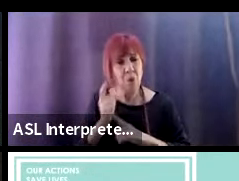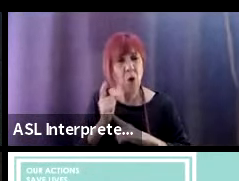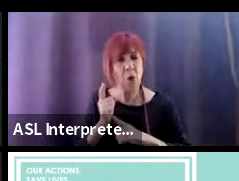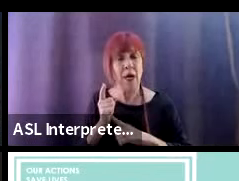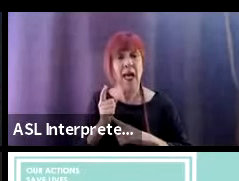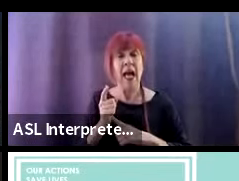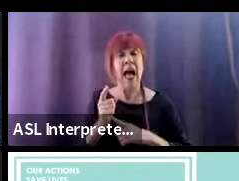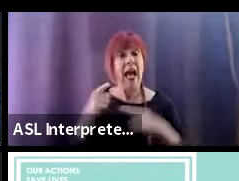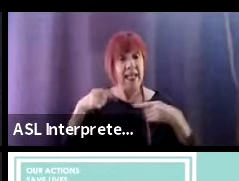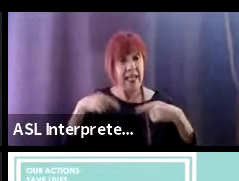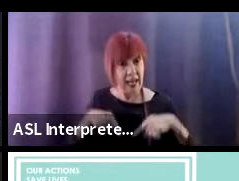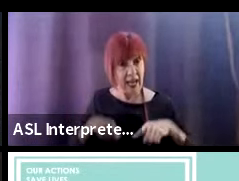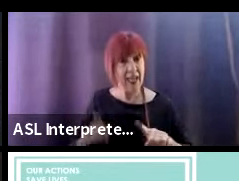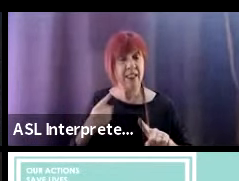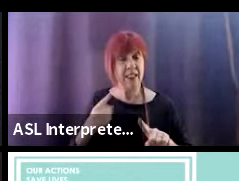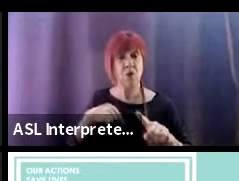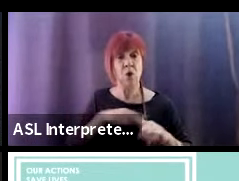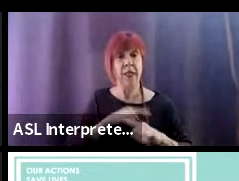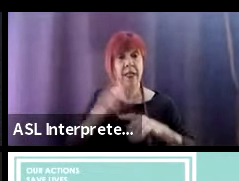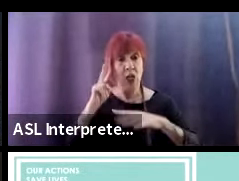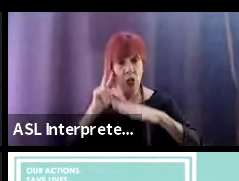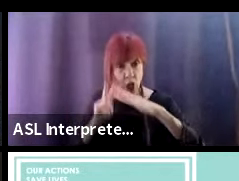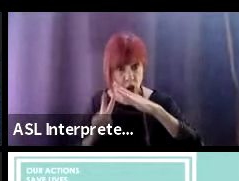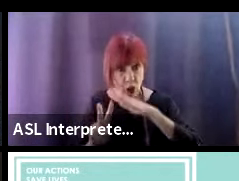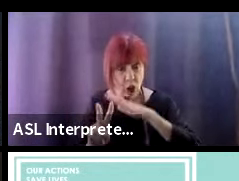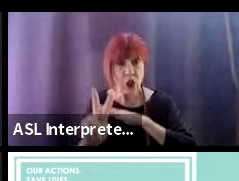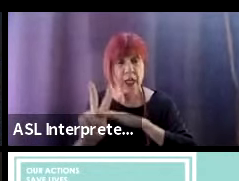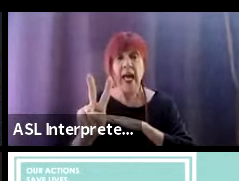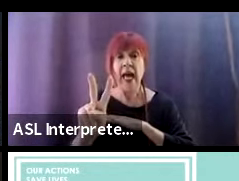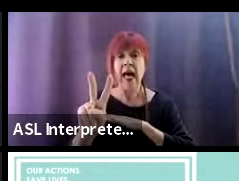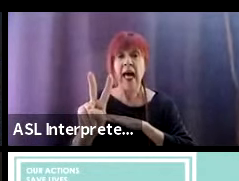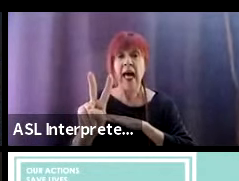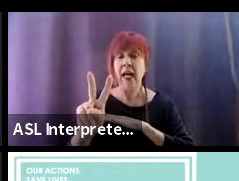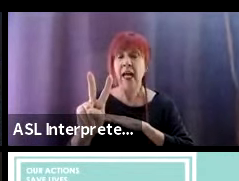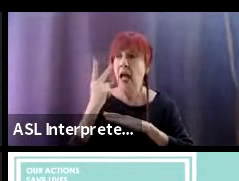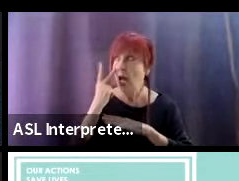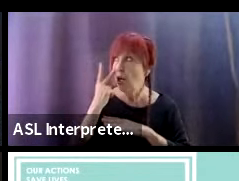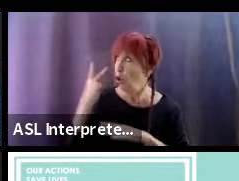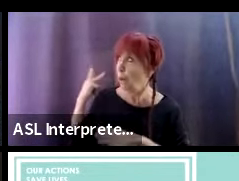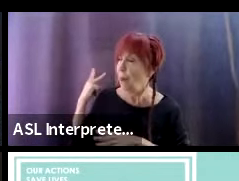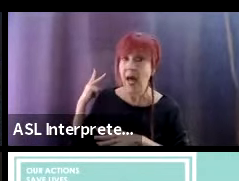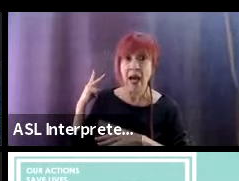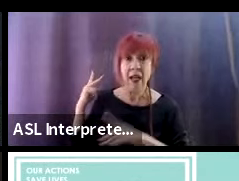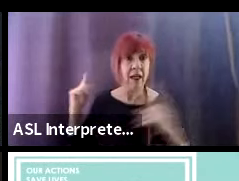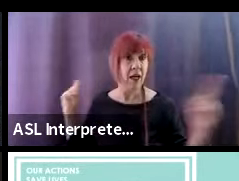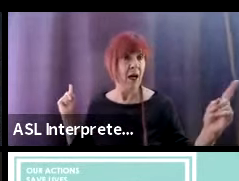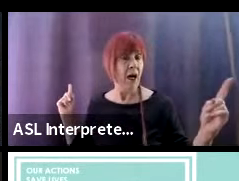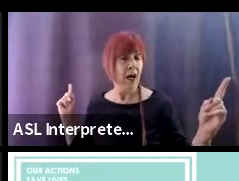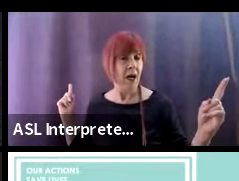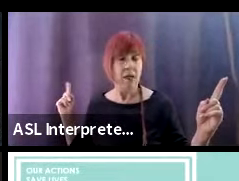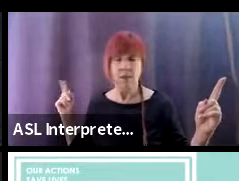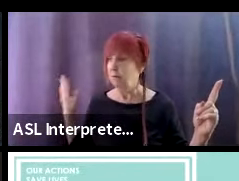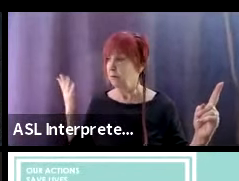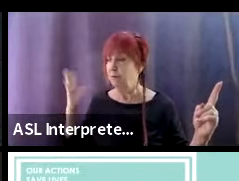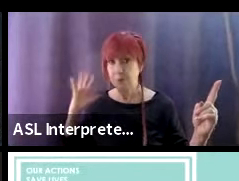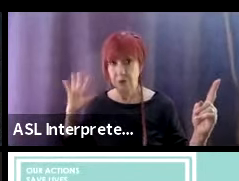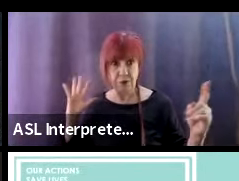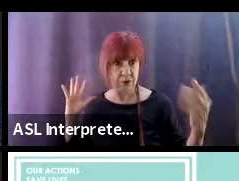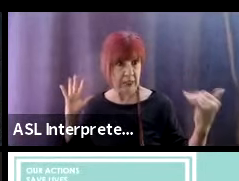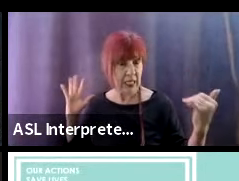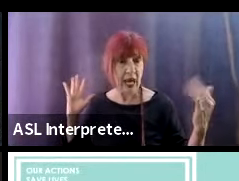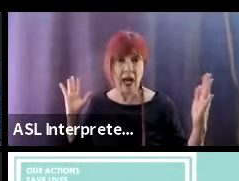look ahead and see how far we've come and where we are right now, I think